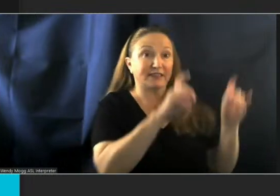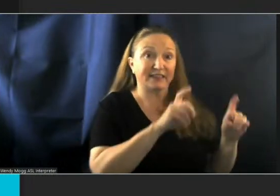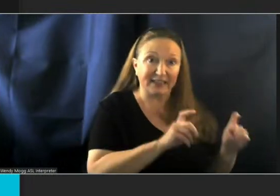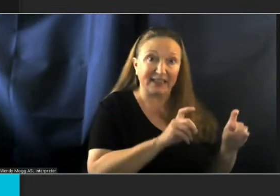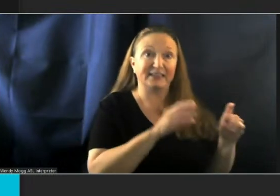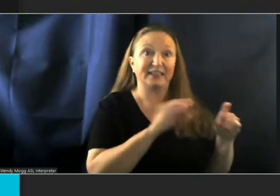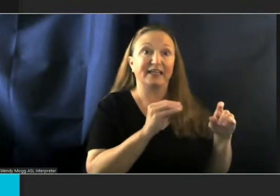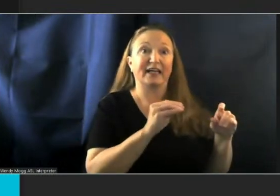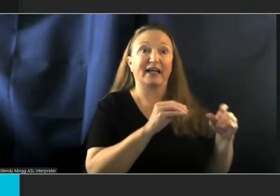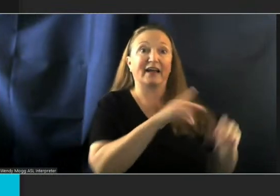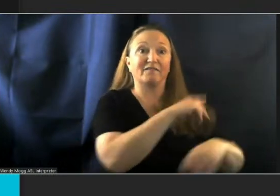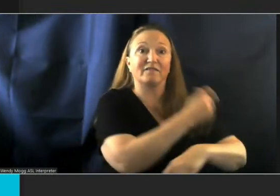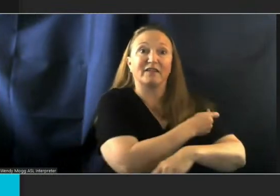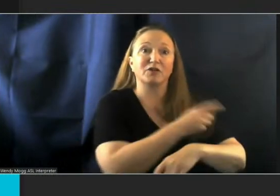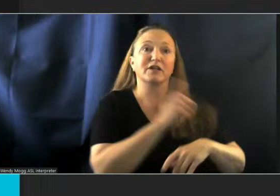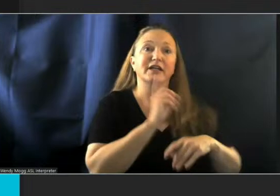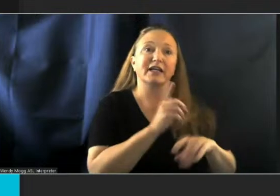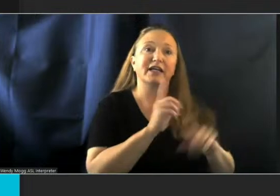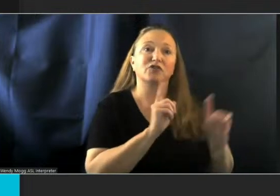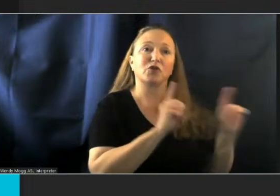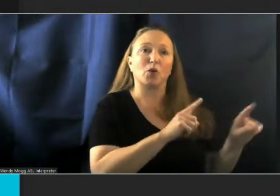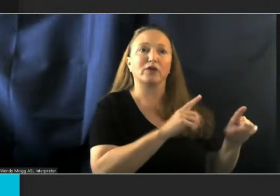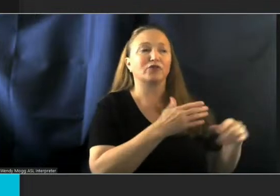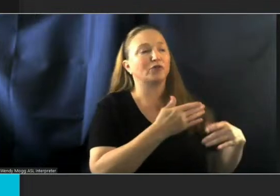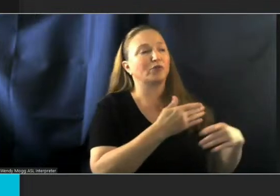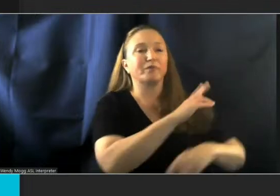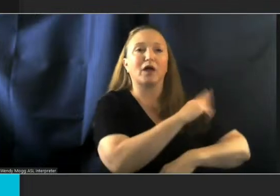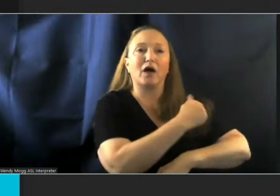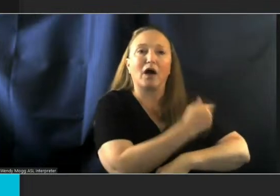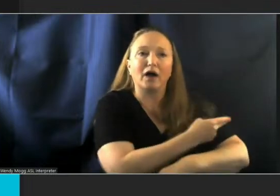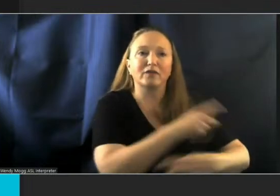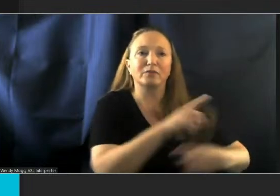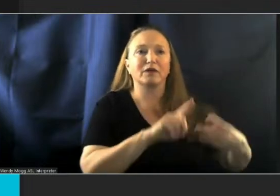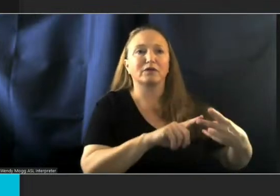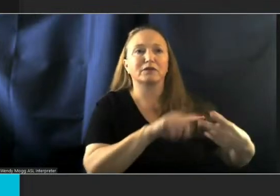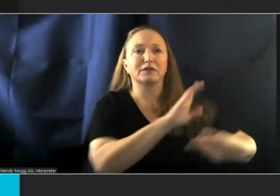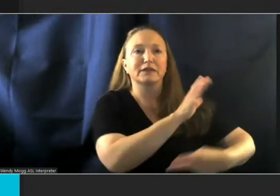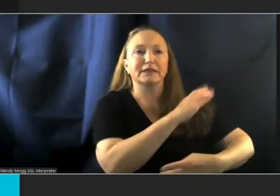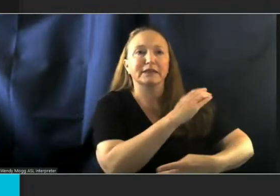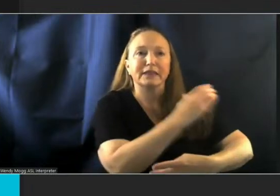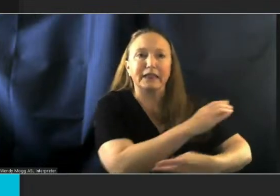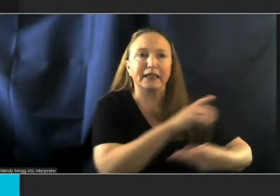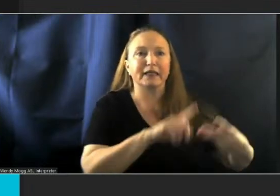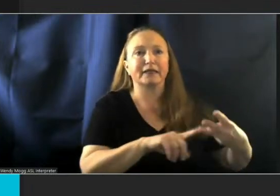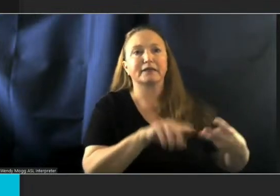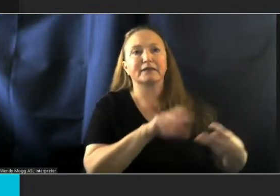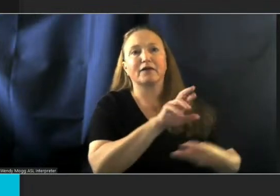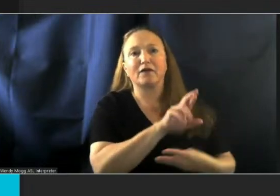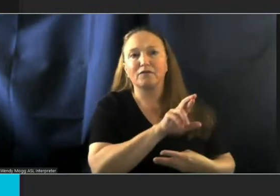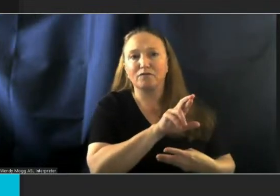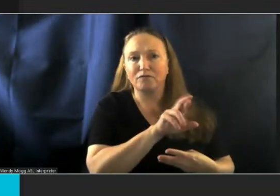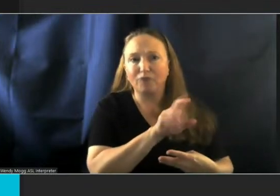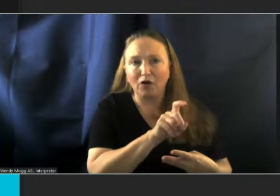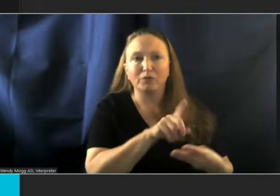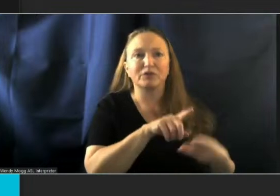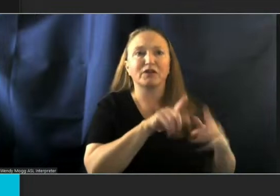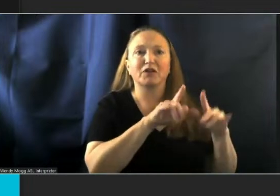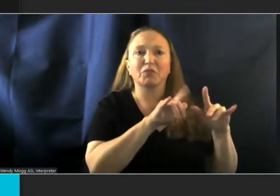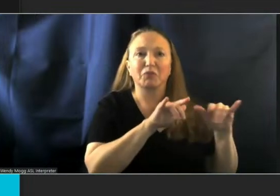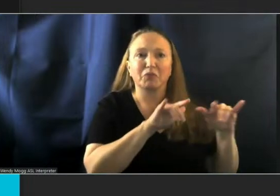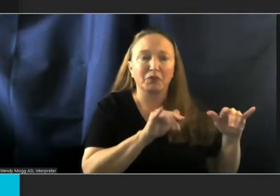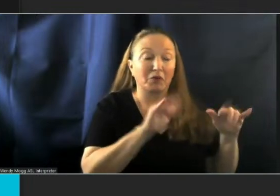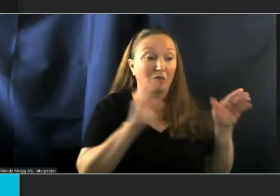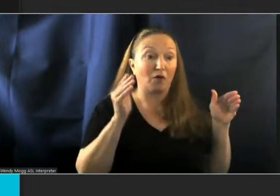to the healthcare delivery system, the hospitals, the clinics, the pharmacies. And the focus of our public